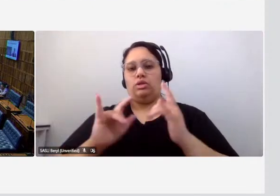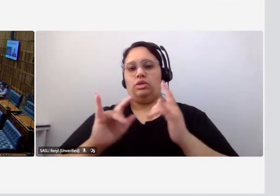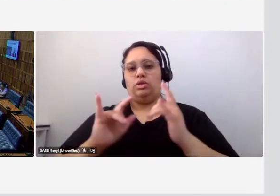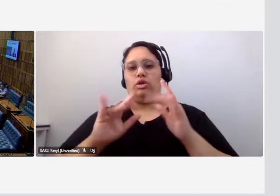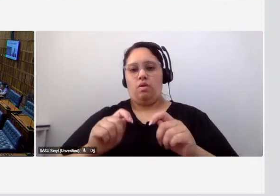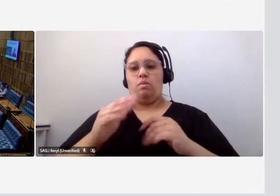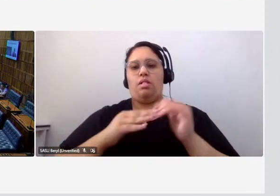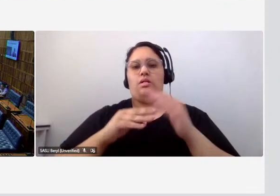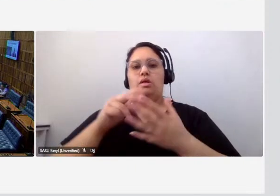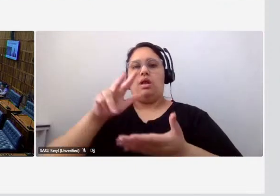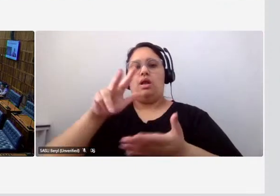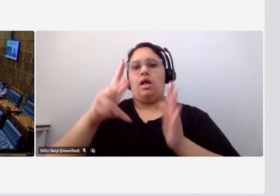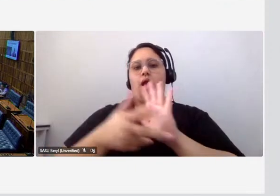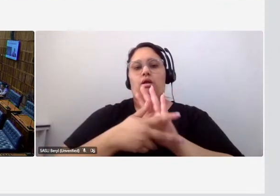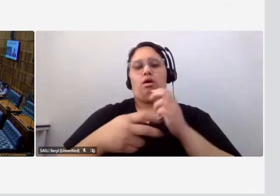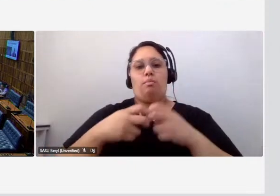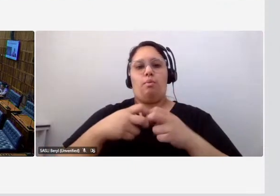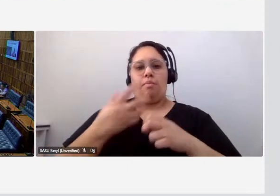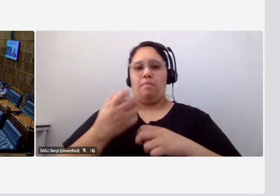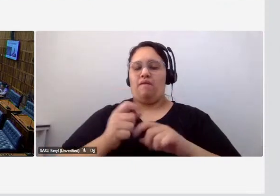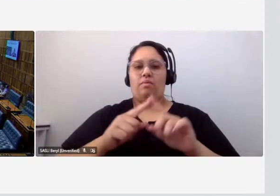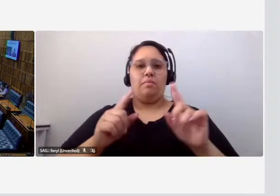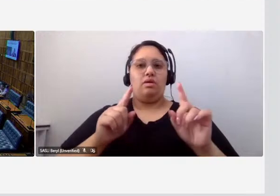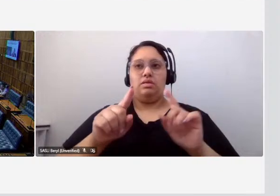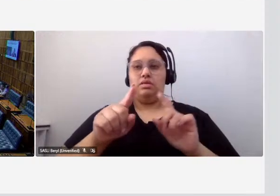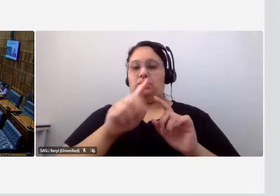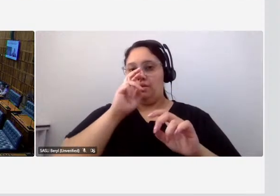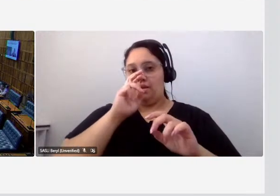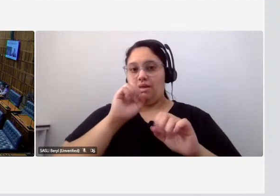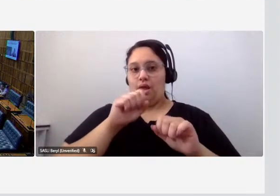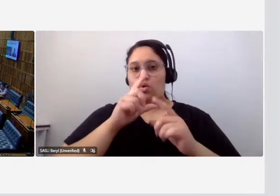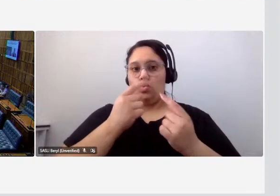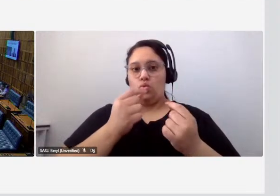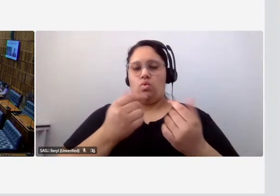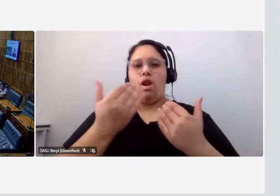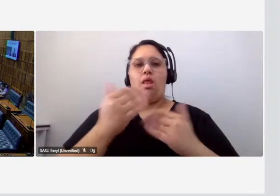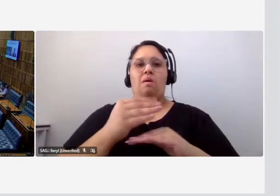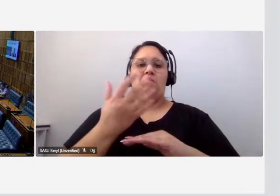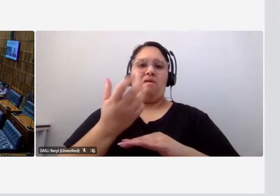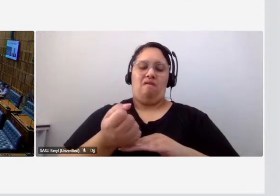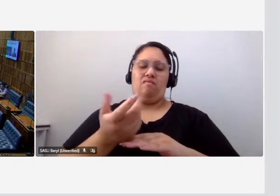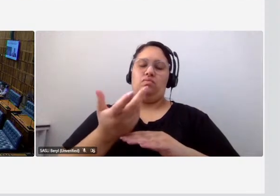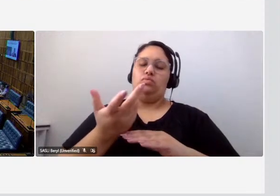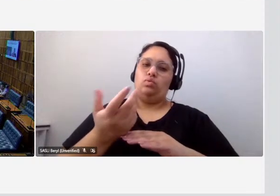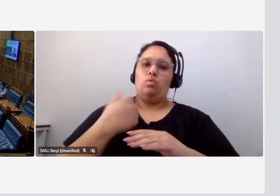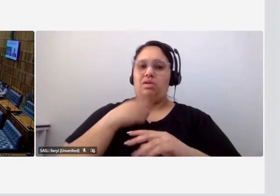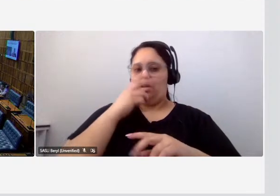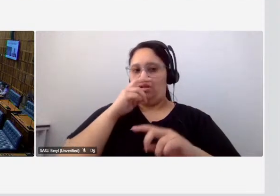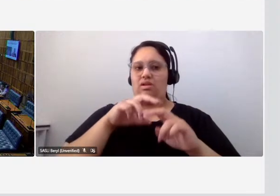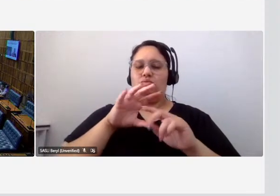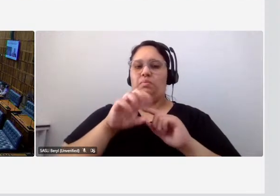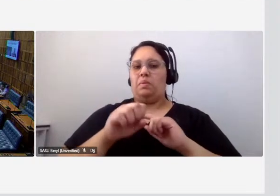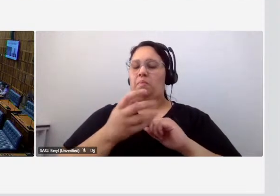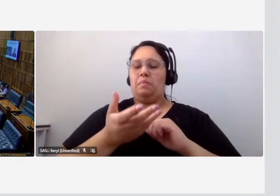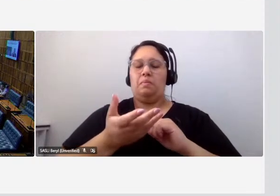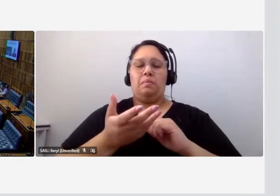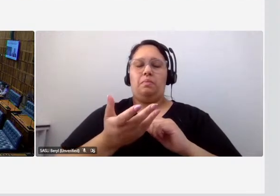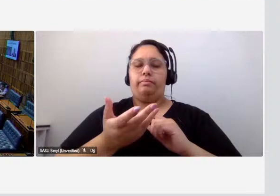Act, but even then, I mean, what they can do is very, very limited. So I just want to find out in terms